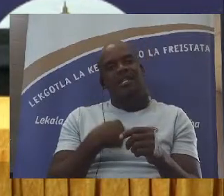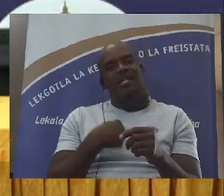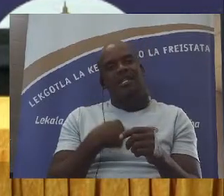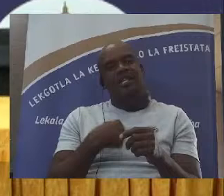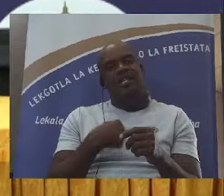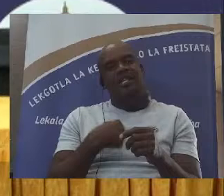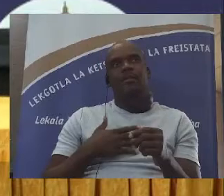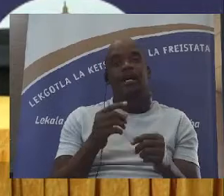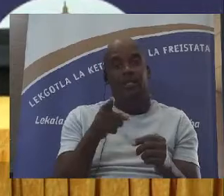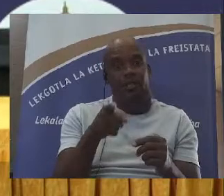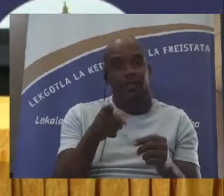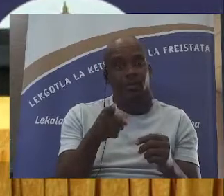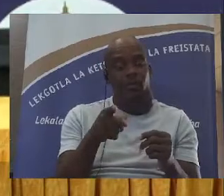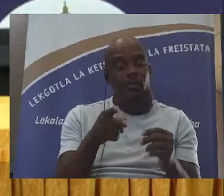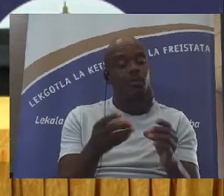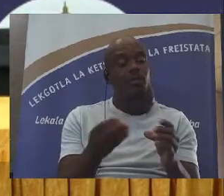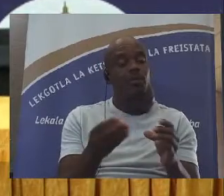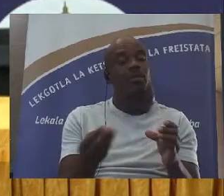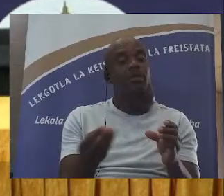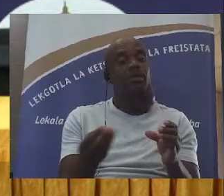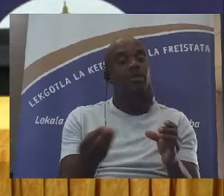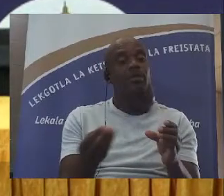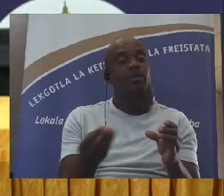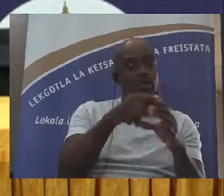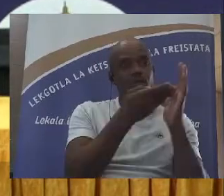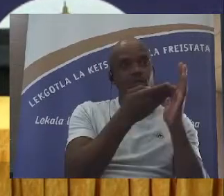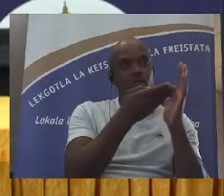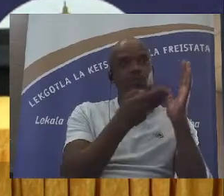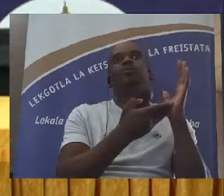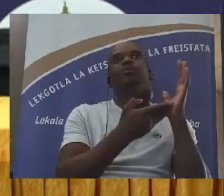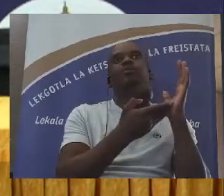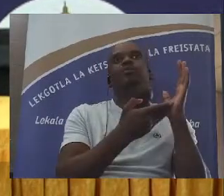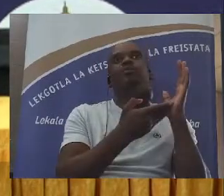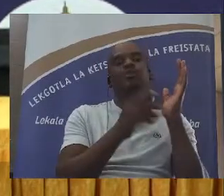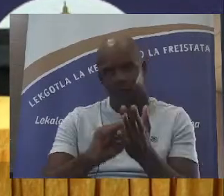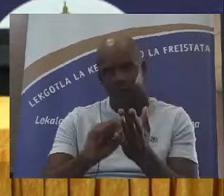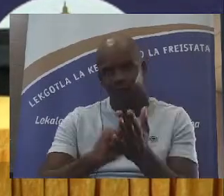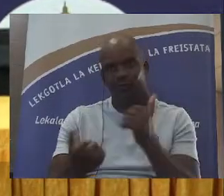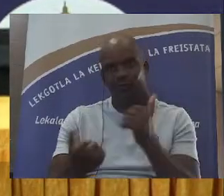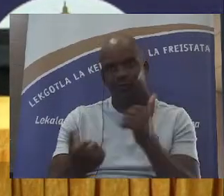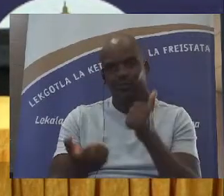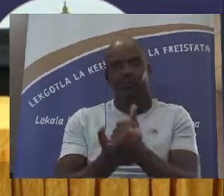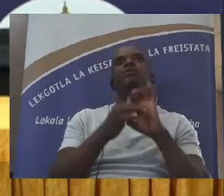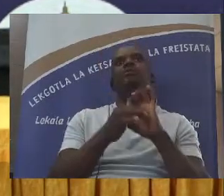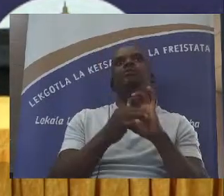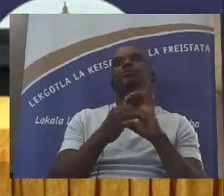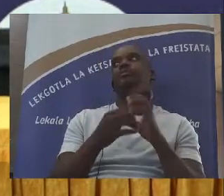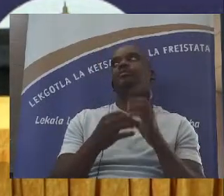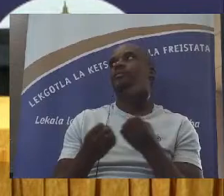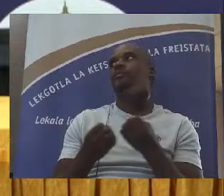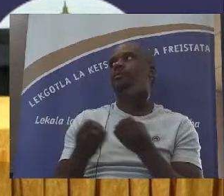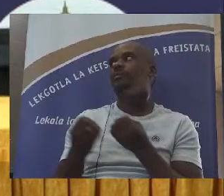o ngola fatshe. Ra utlwana rona kere. Thank you. Over to you.